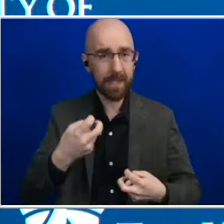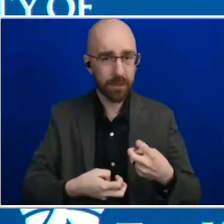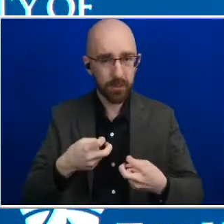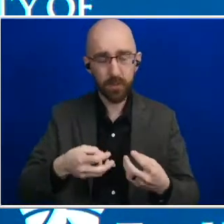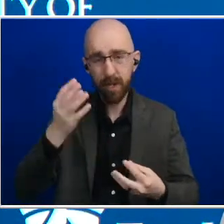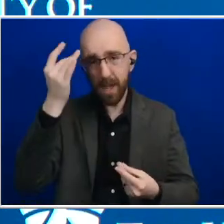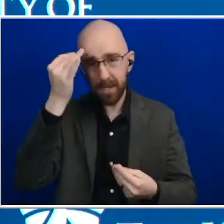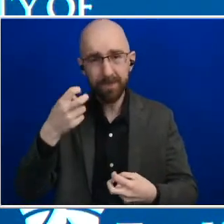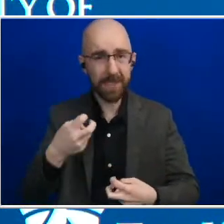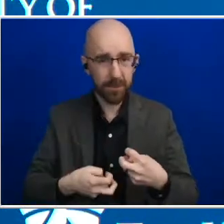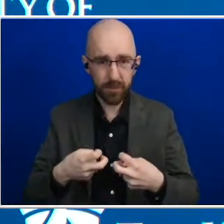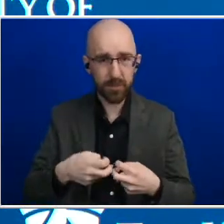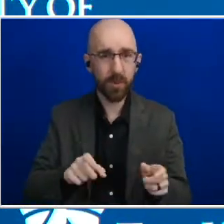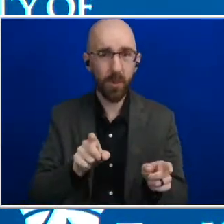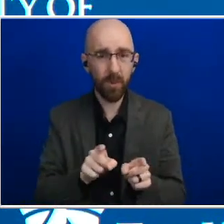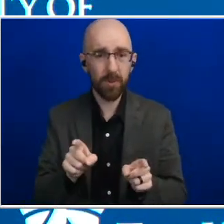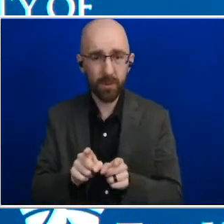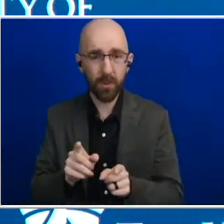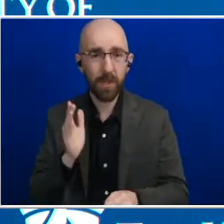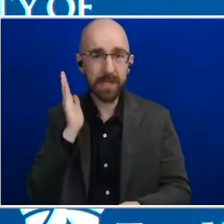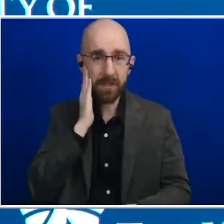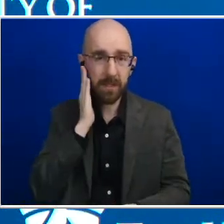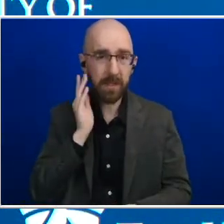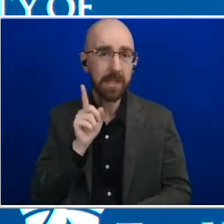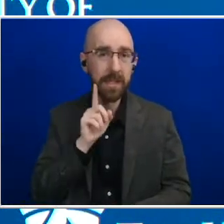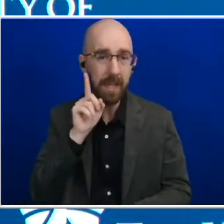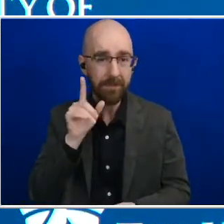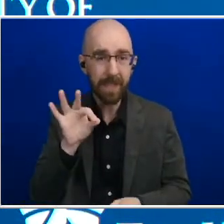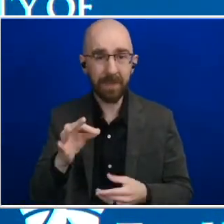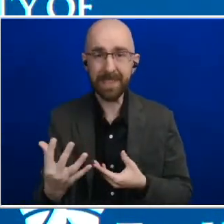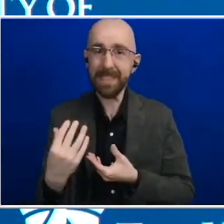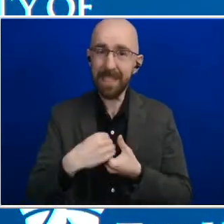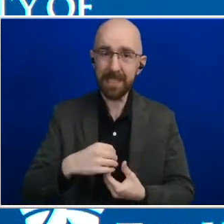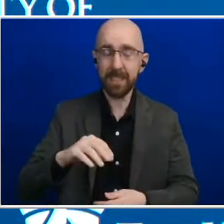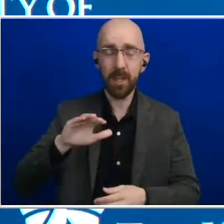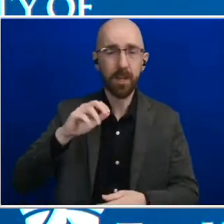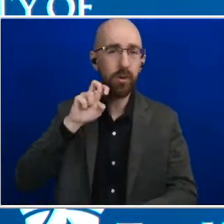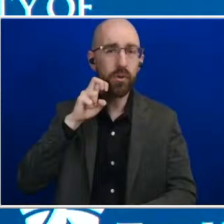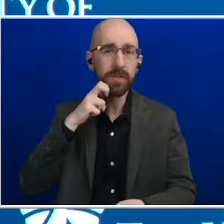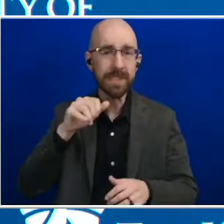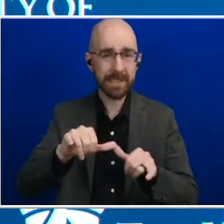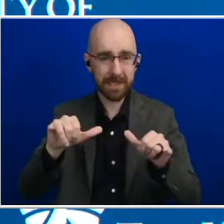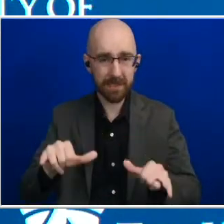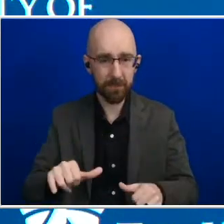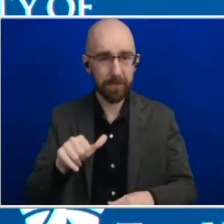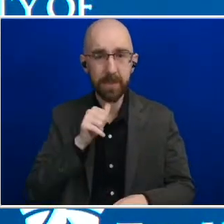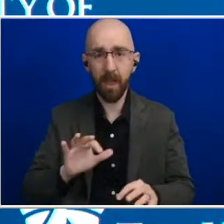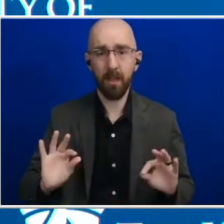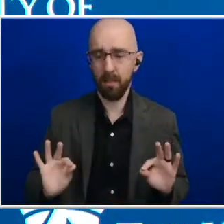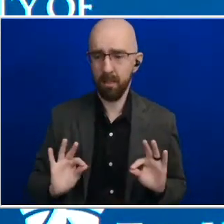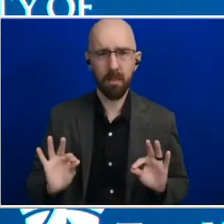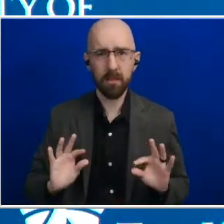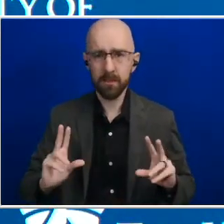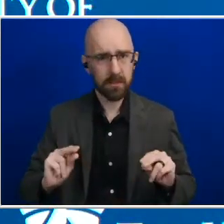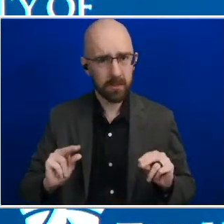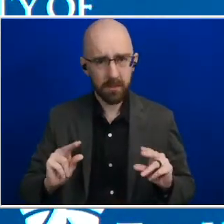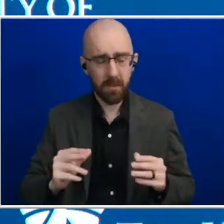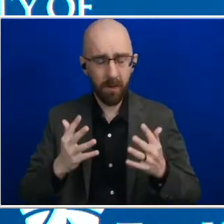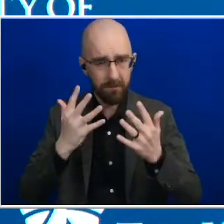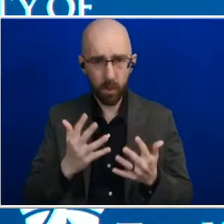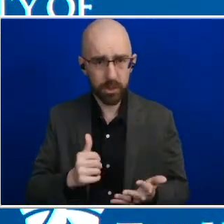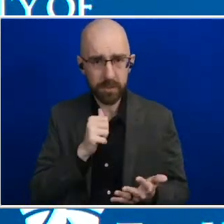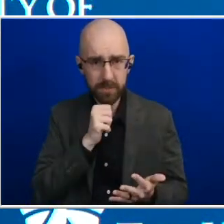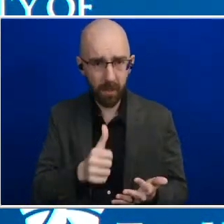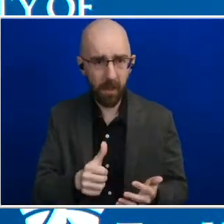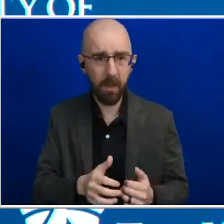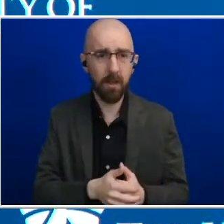well as deafness, if it does get into your central nervous system. It is not a benign disease. Unfortunately, it is not just a rash,